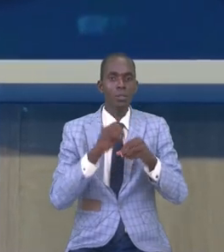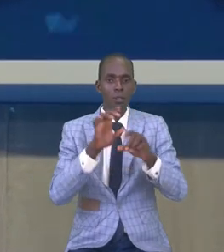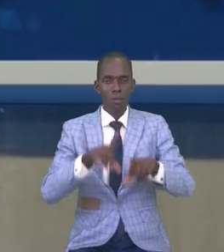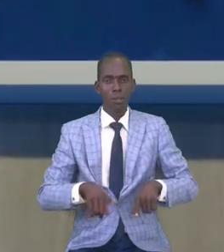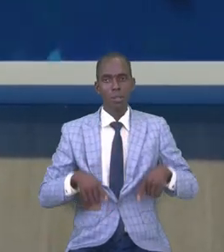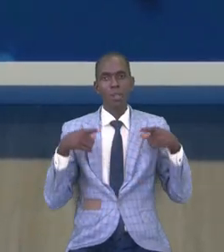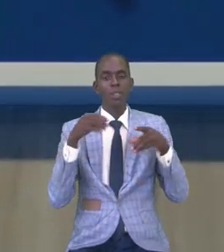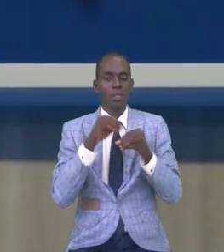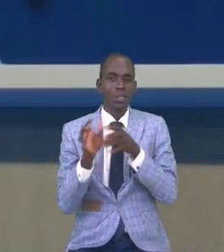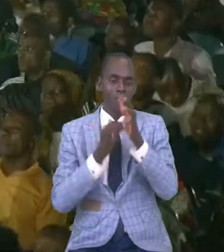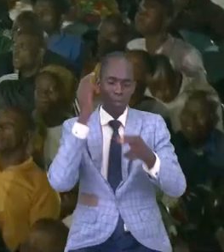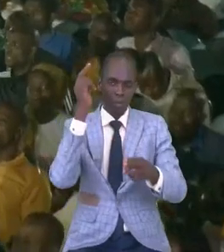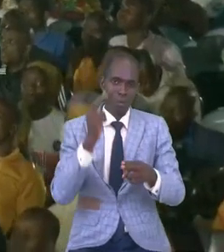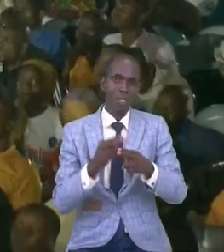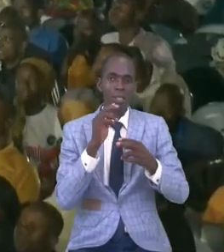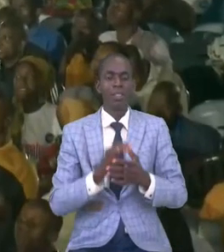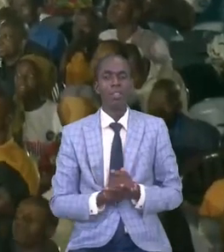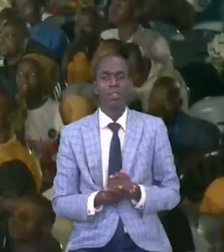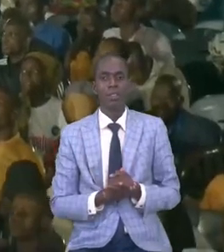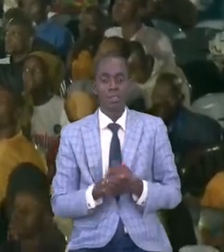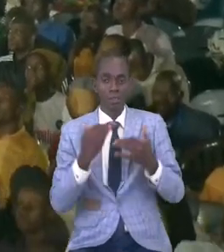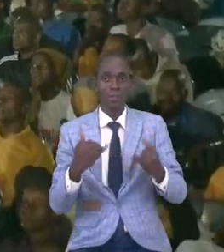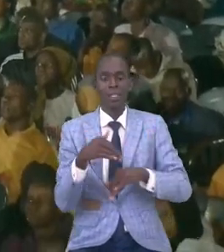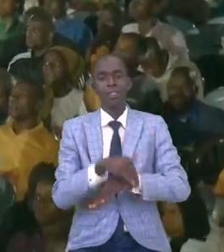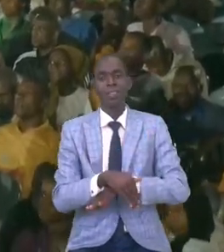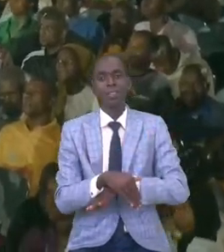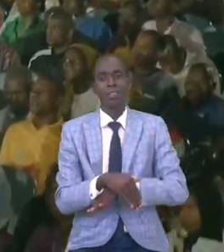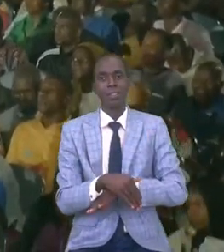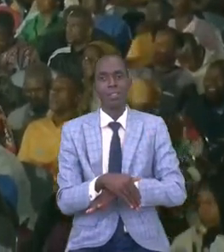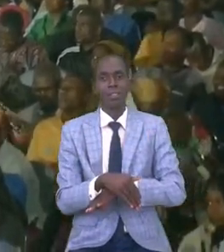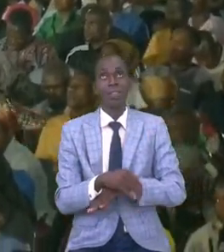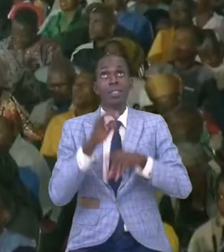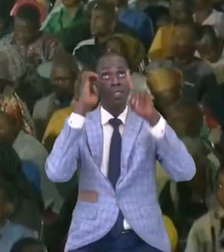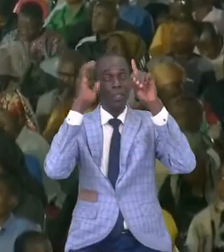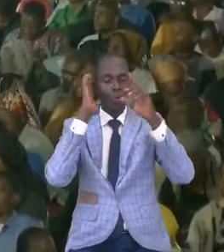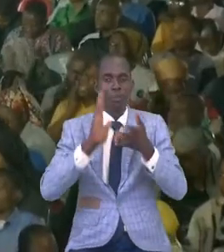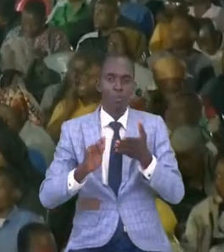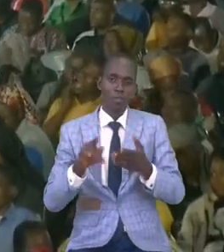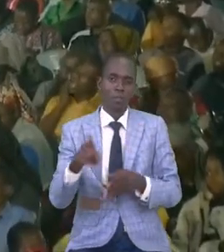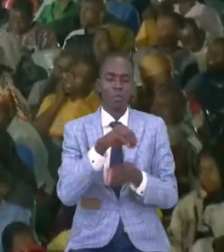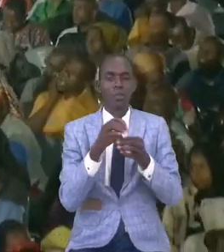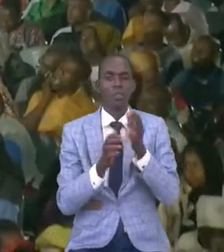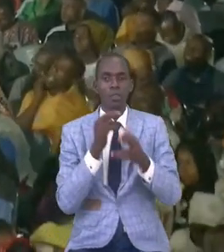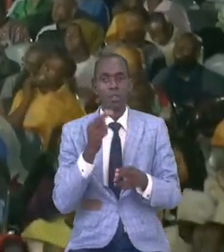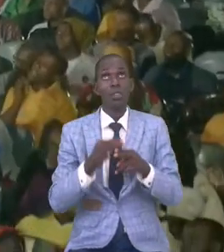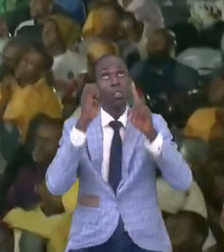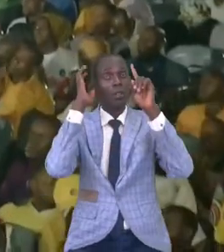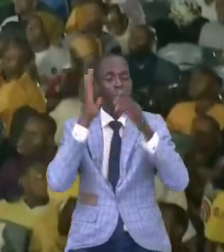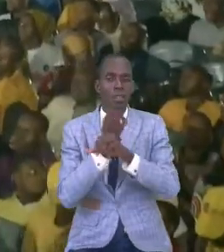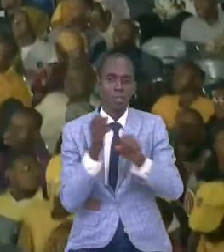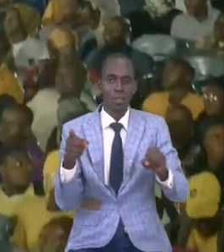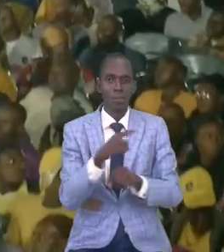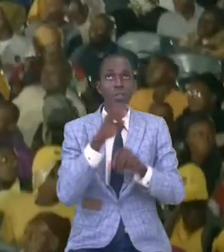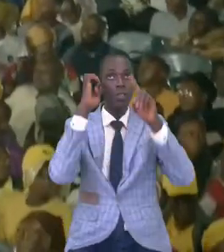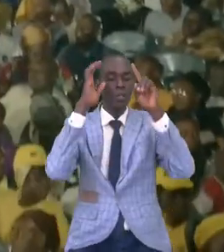life in Jesus' name. Yeah. Tonight, it will forgive you. Yeah. It will save you. Yeah. It